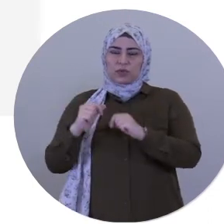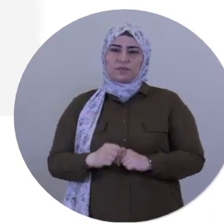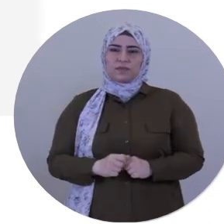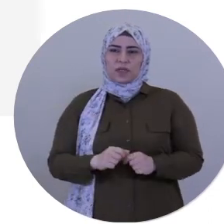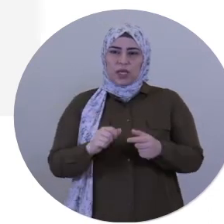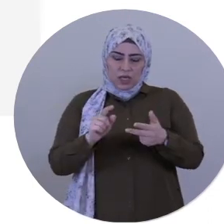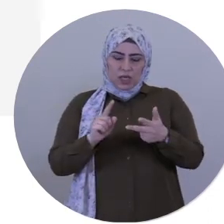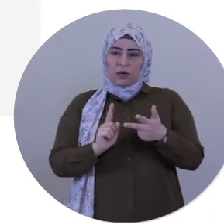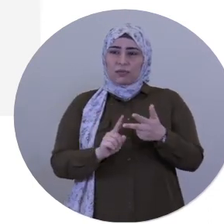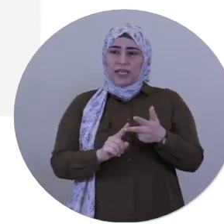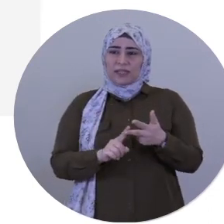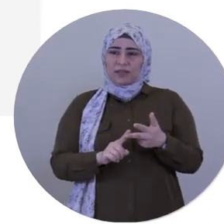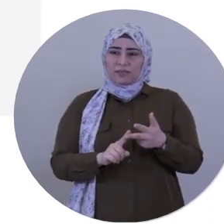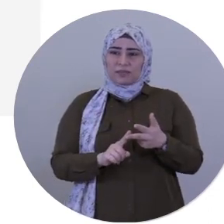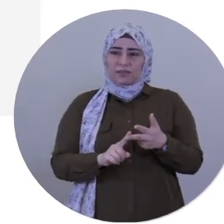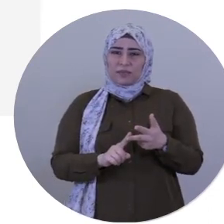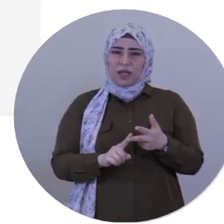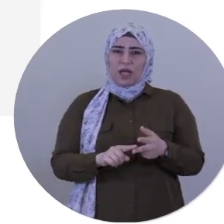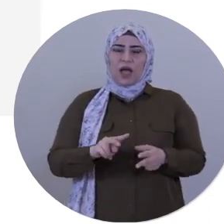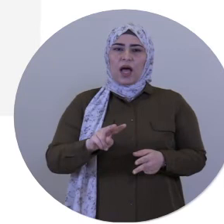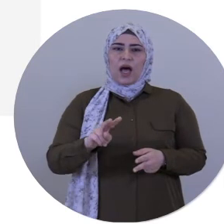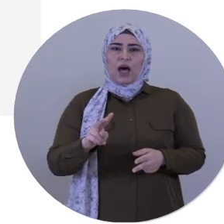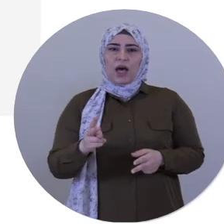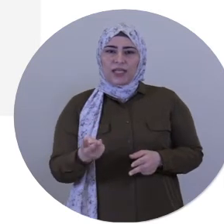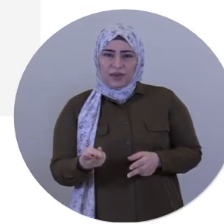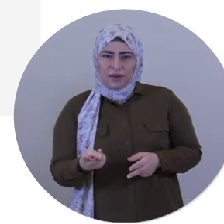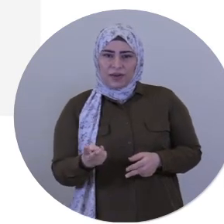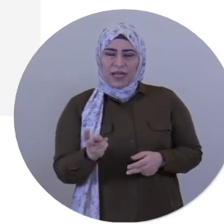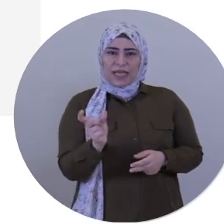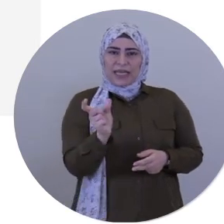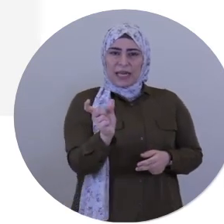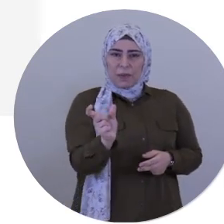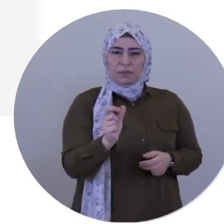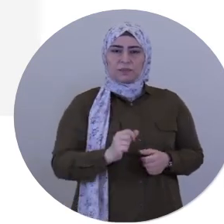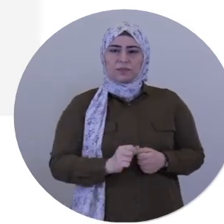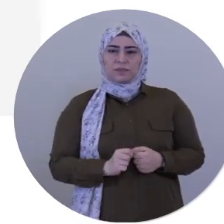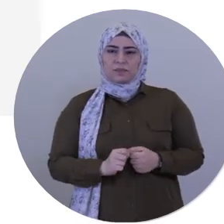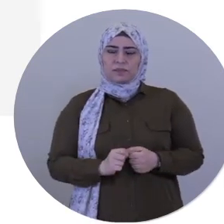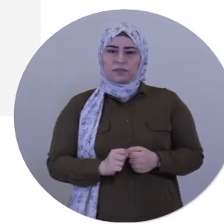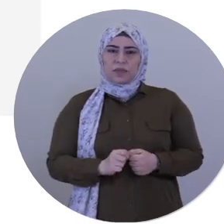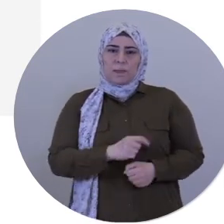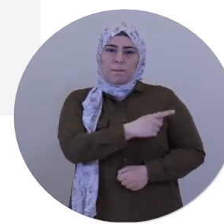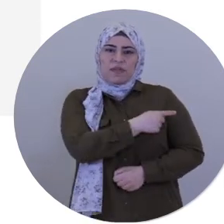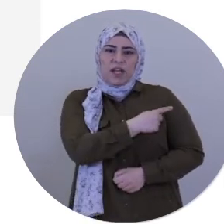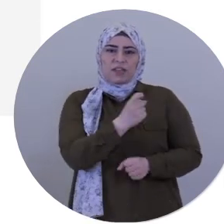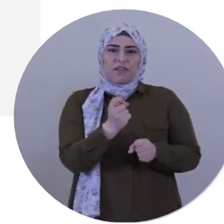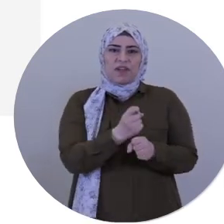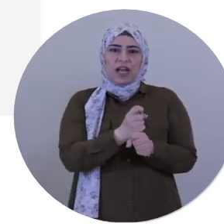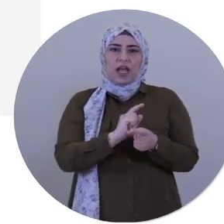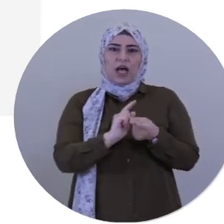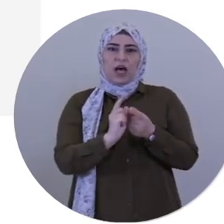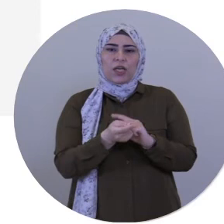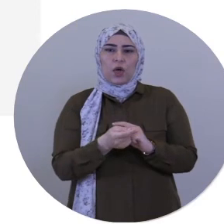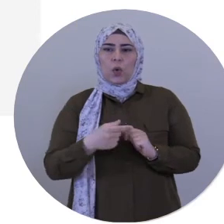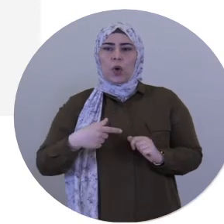Another way you can also change the sentence is to change the word class from verb into noun,